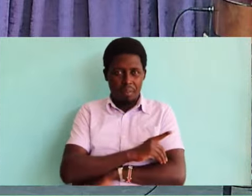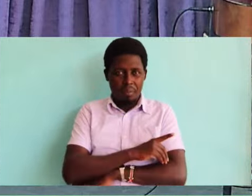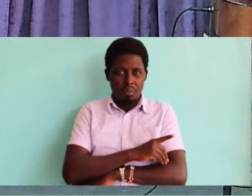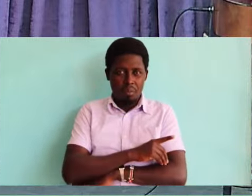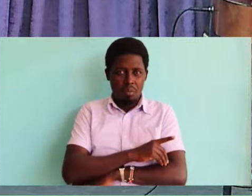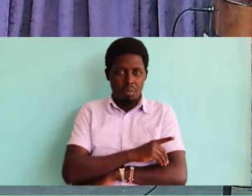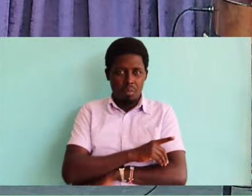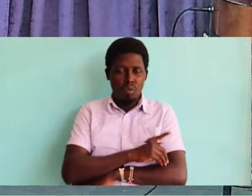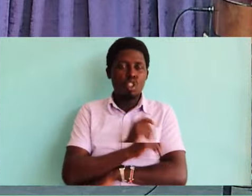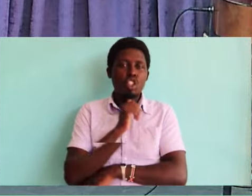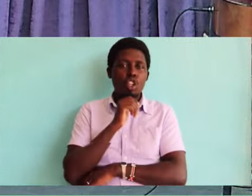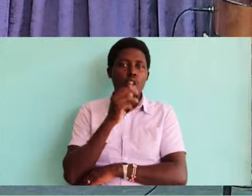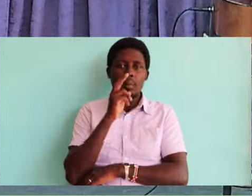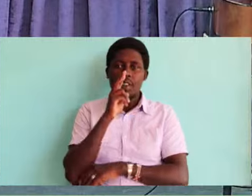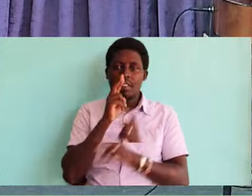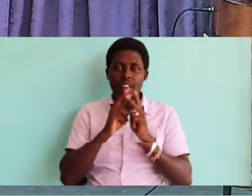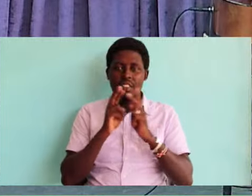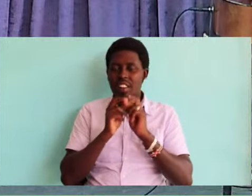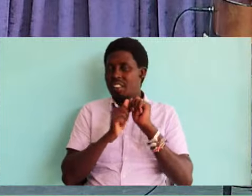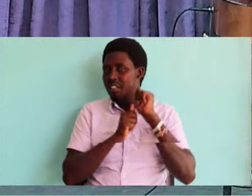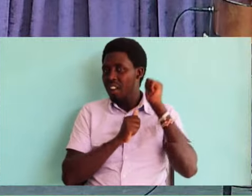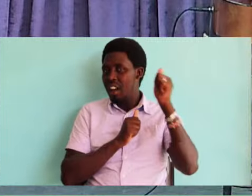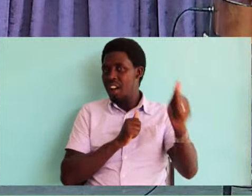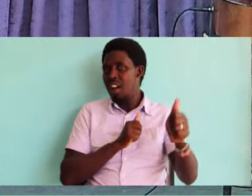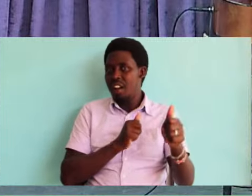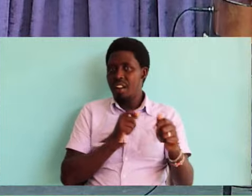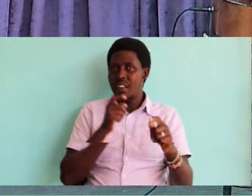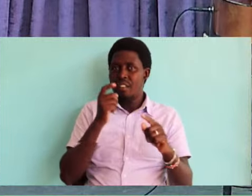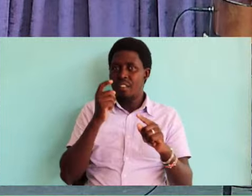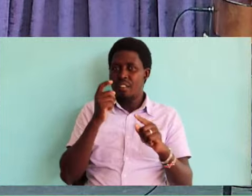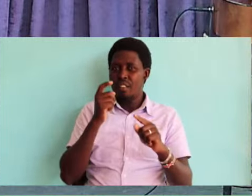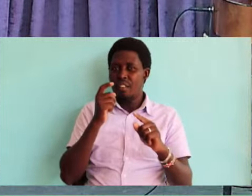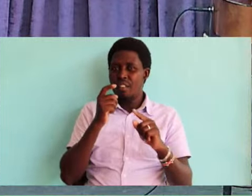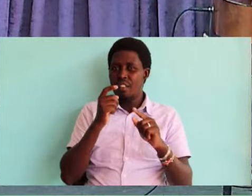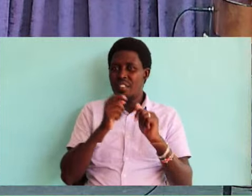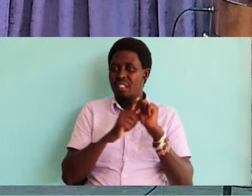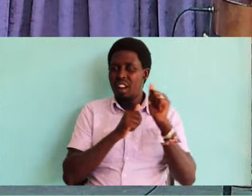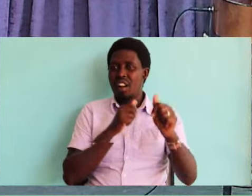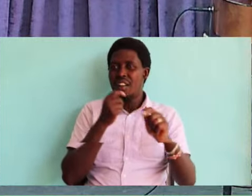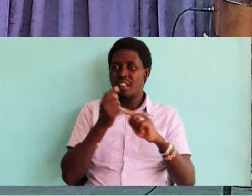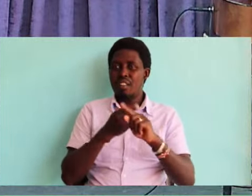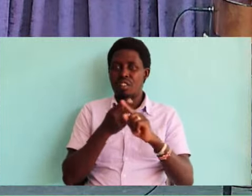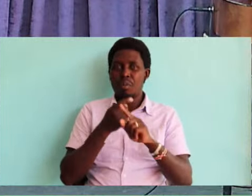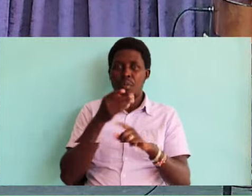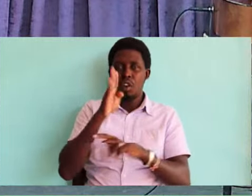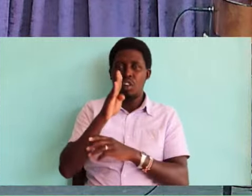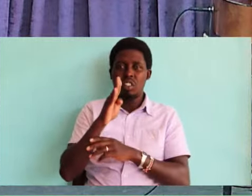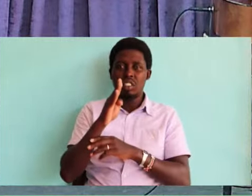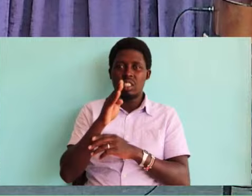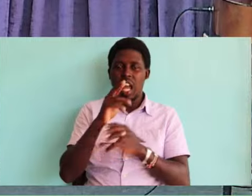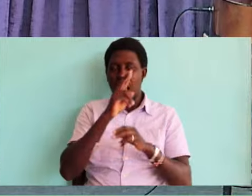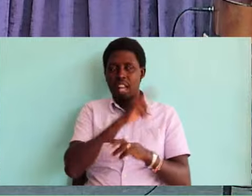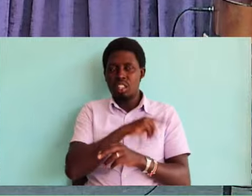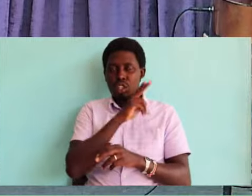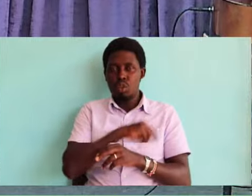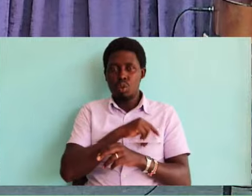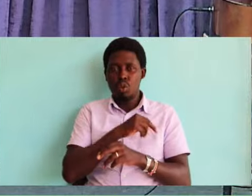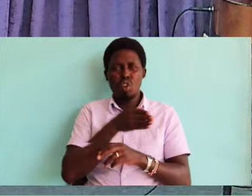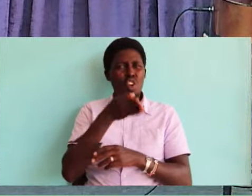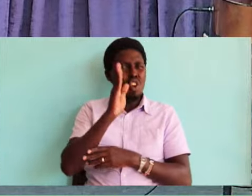you will not be very far from Cain's attitude. So God is